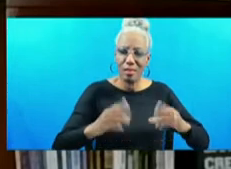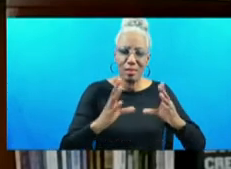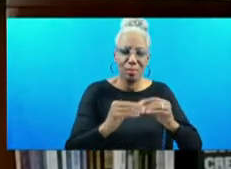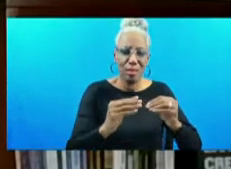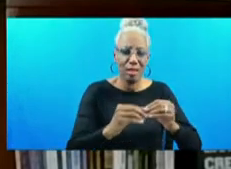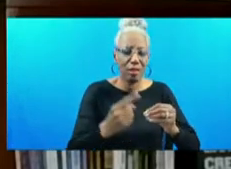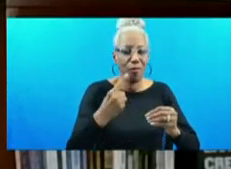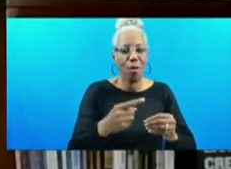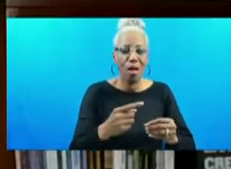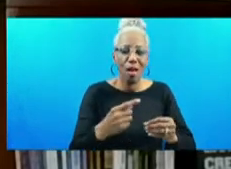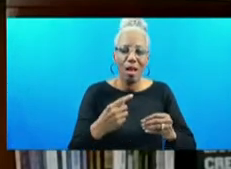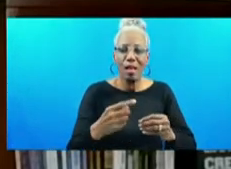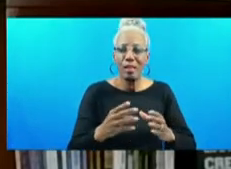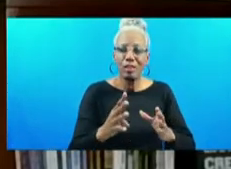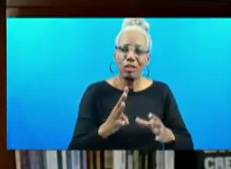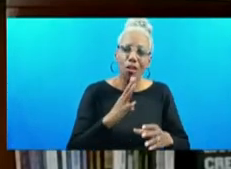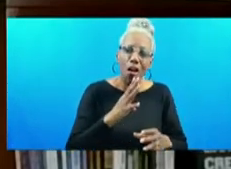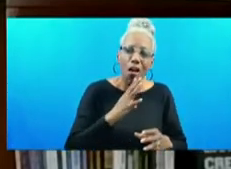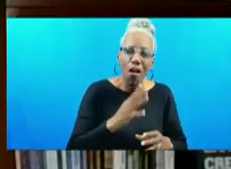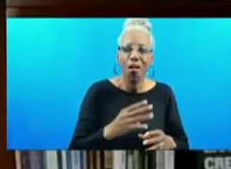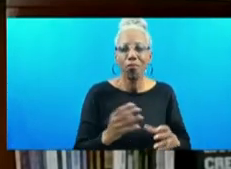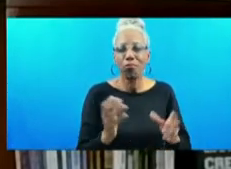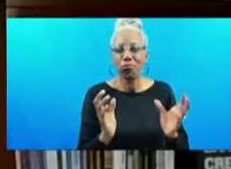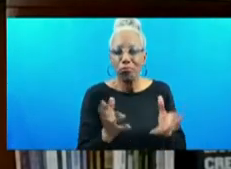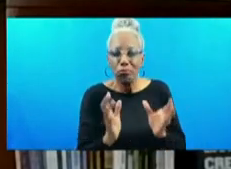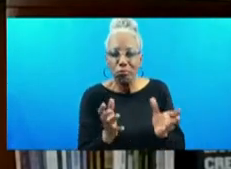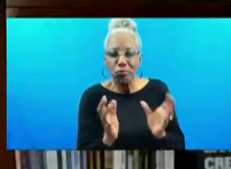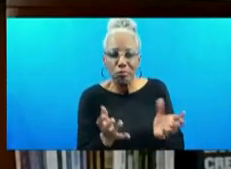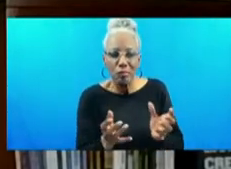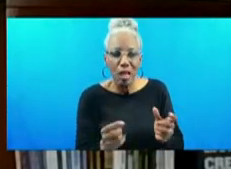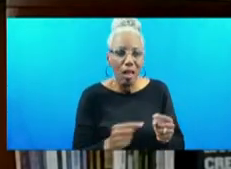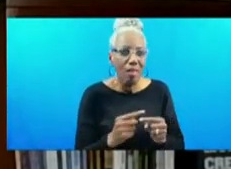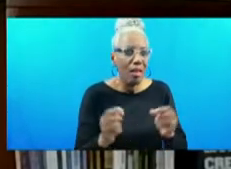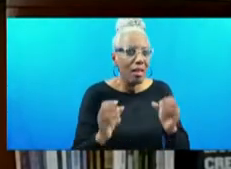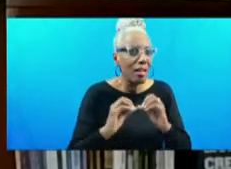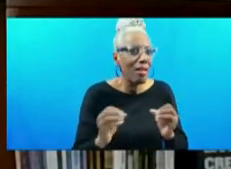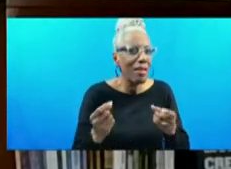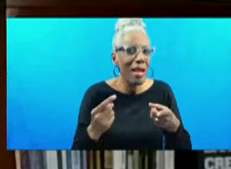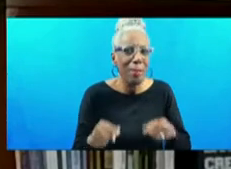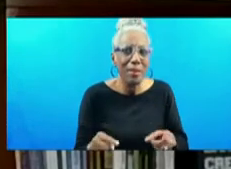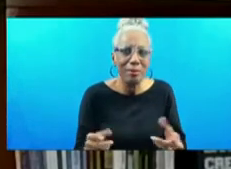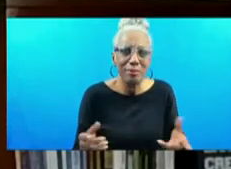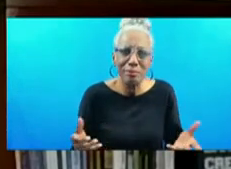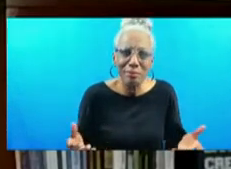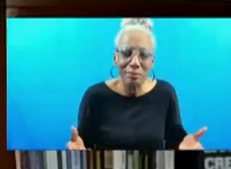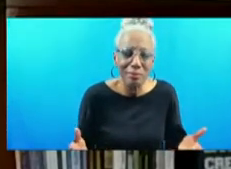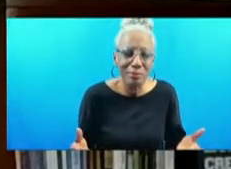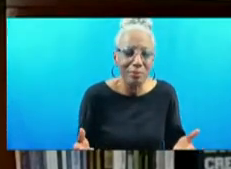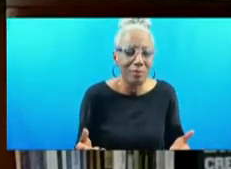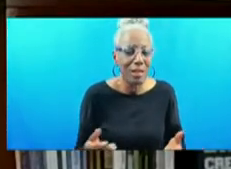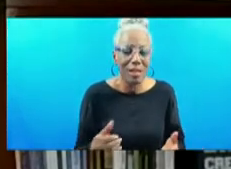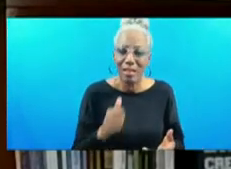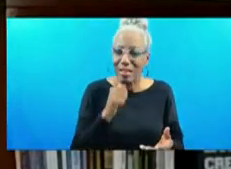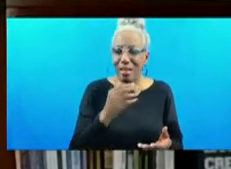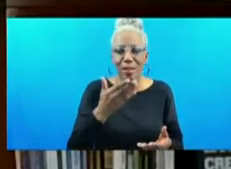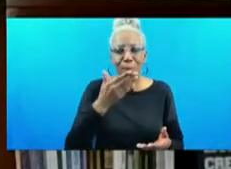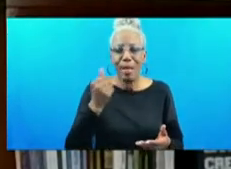it, because that's not a good use of anybody's time. So yes, I do want us to quickly follow up